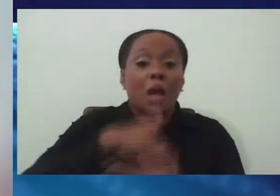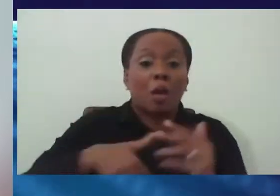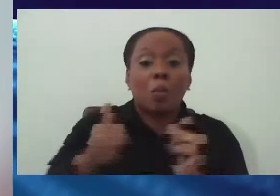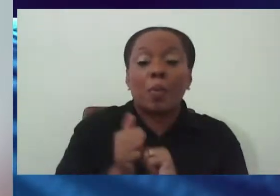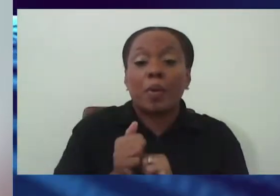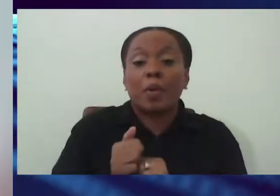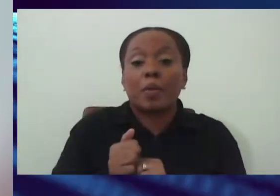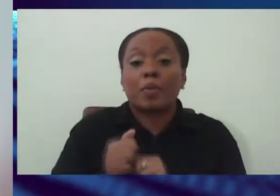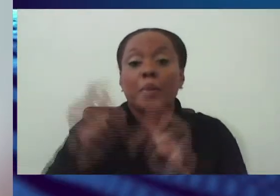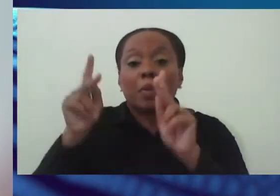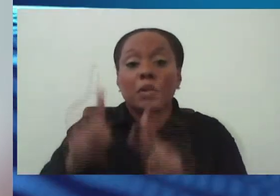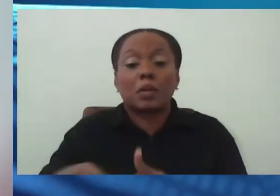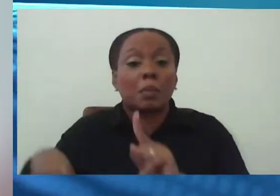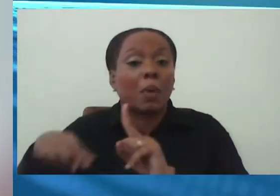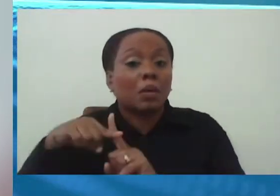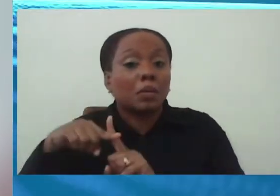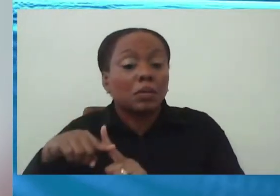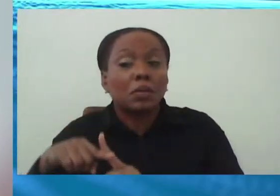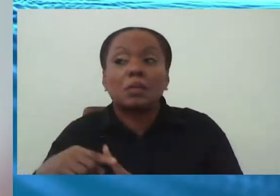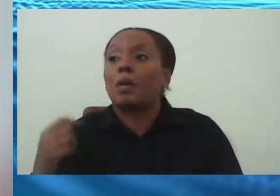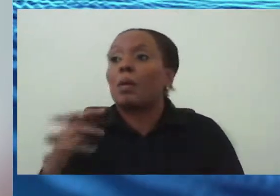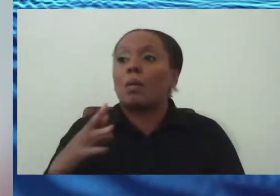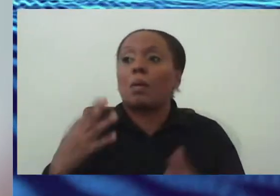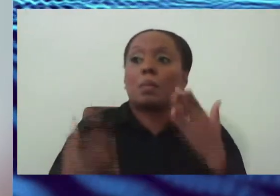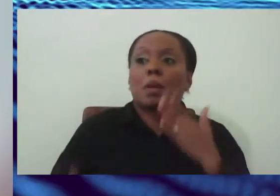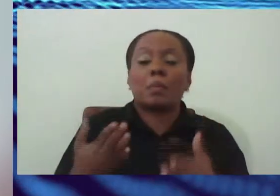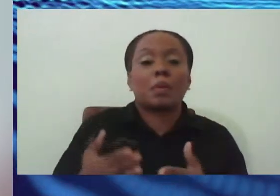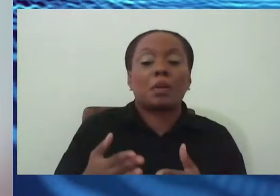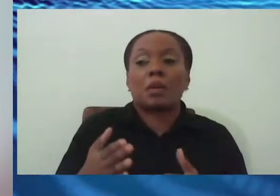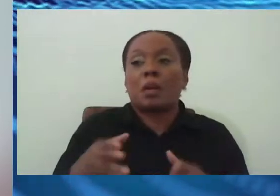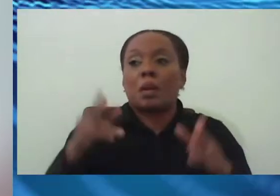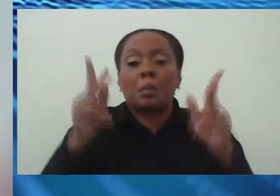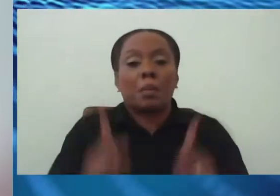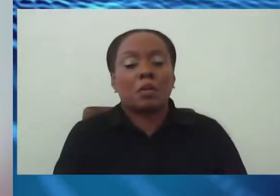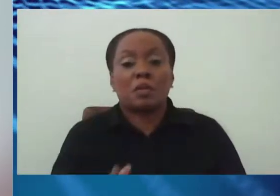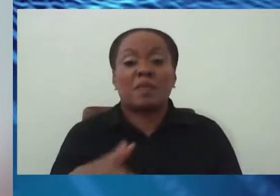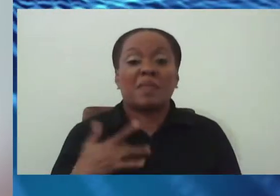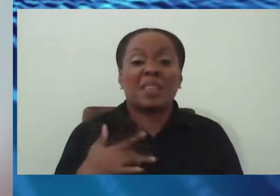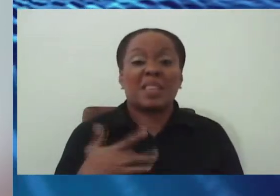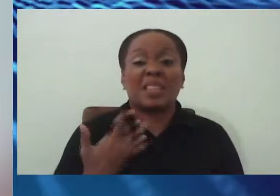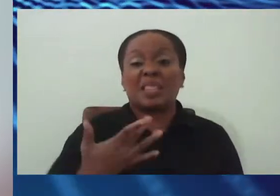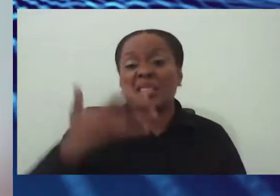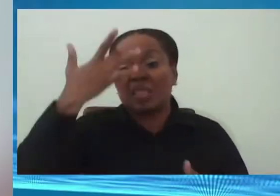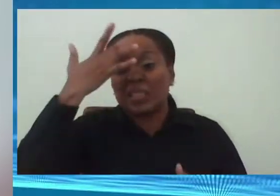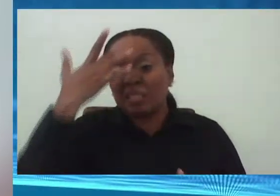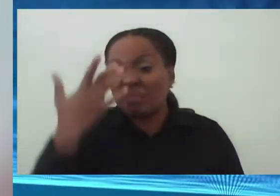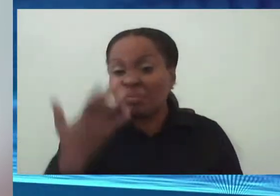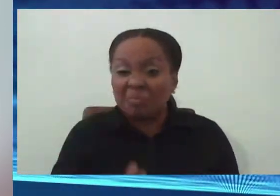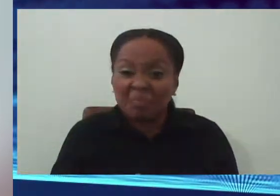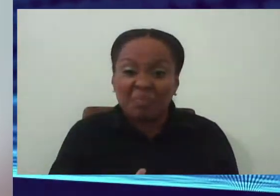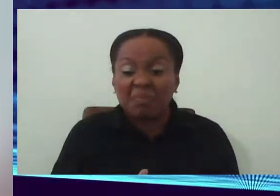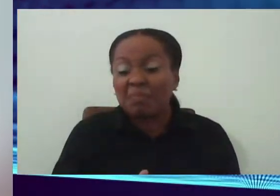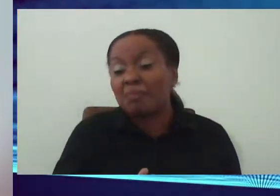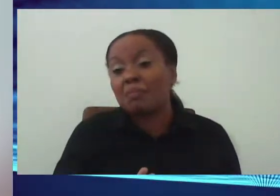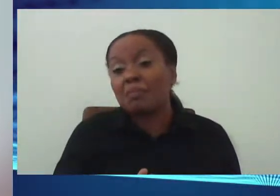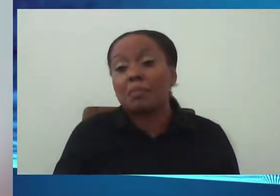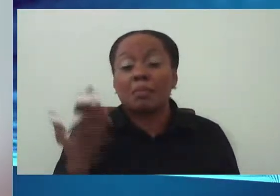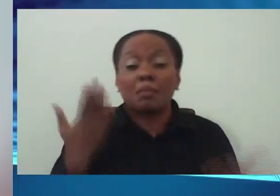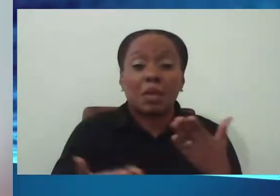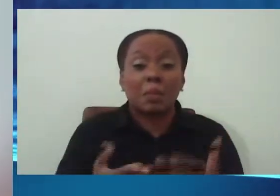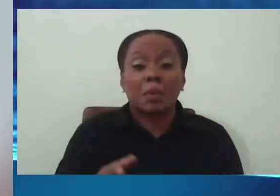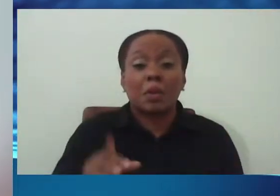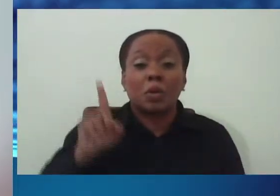has symptoms, then certainly the advice is that that person, the person who's been tested, should